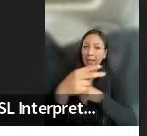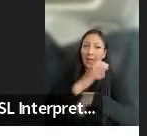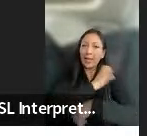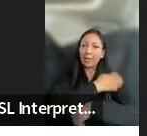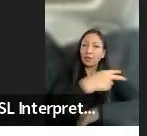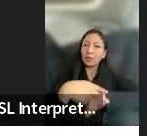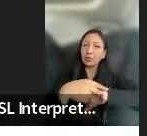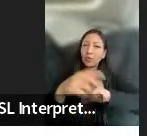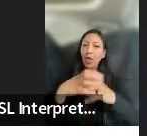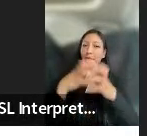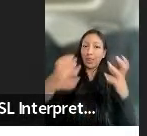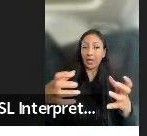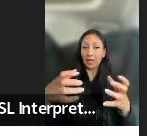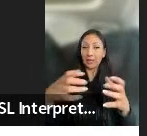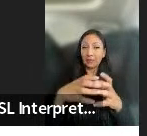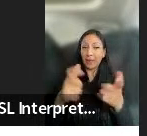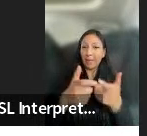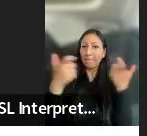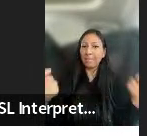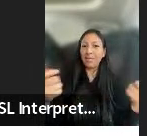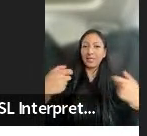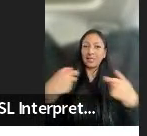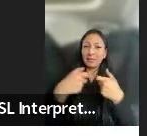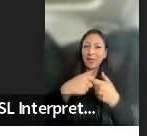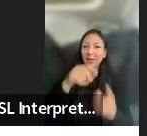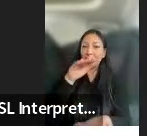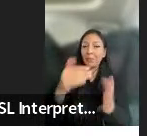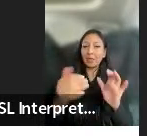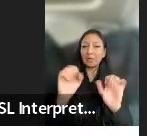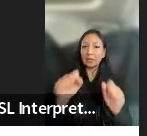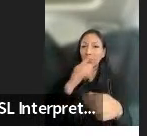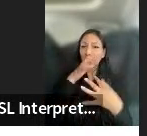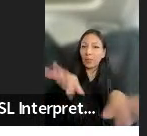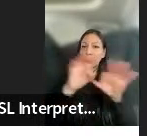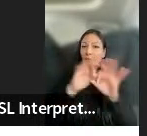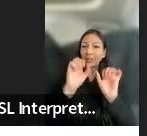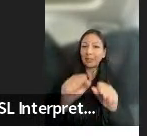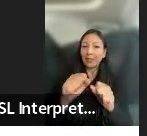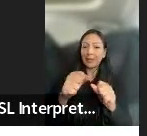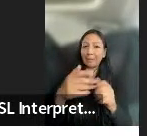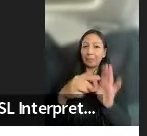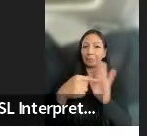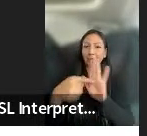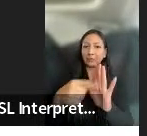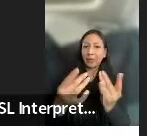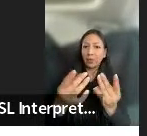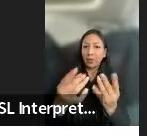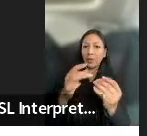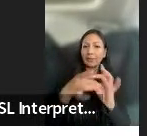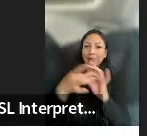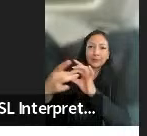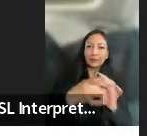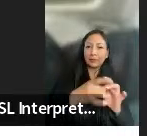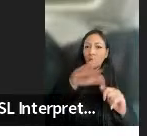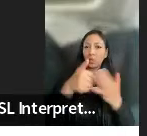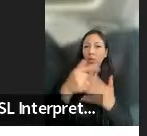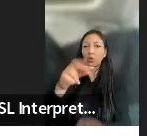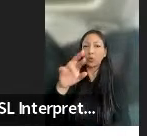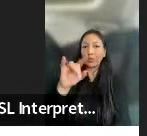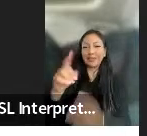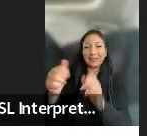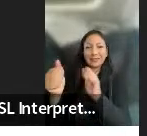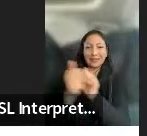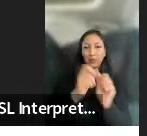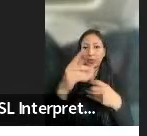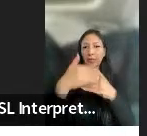large batteries, will be key, sort of playing a role of the glue that holds our grid together. Next